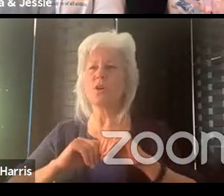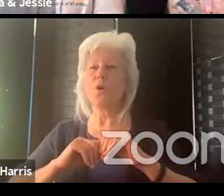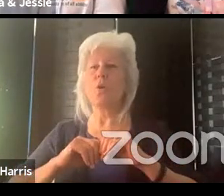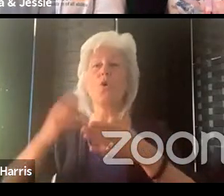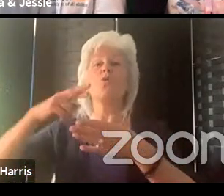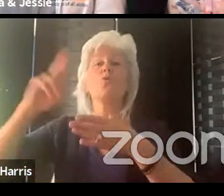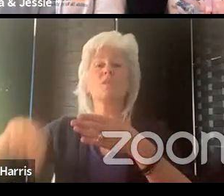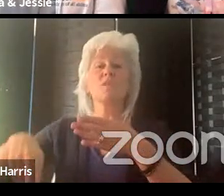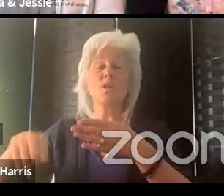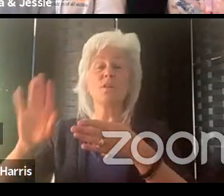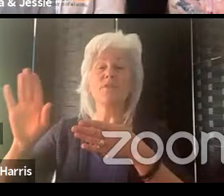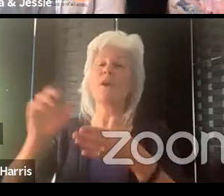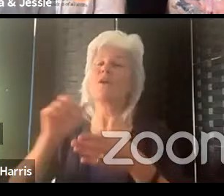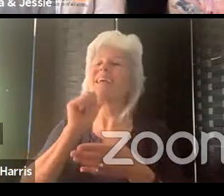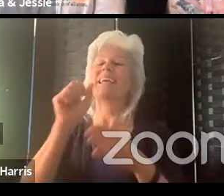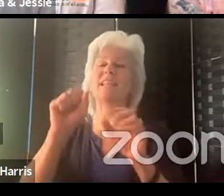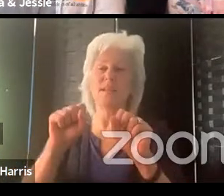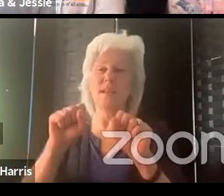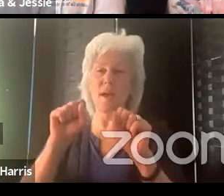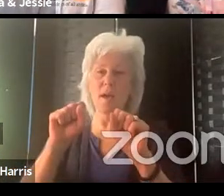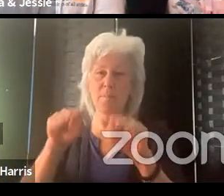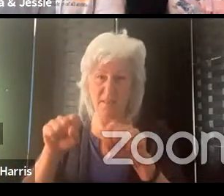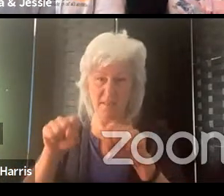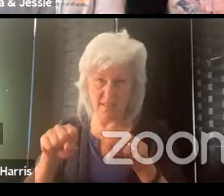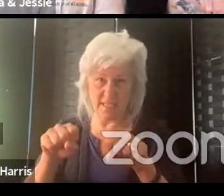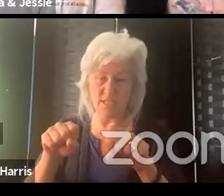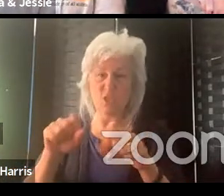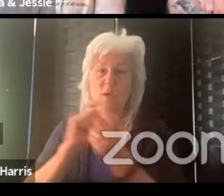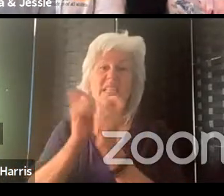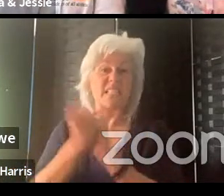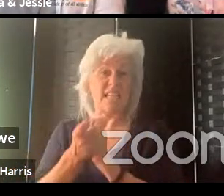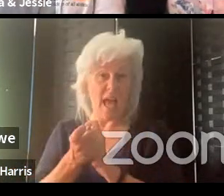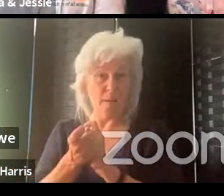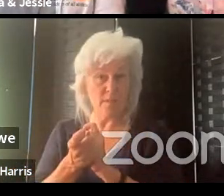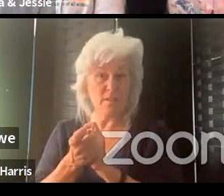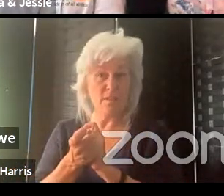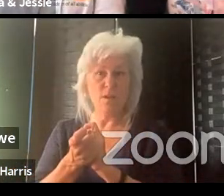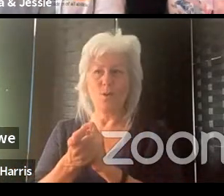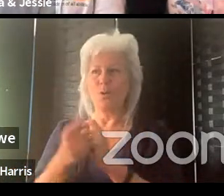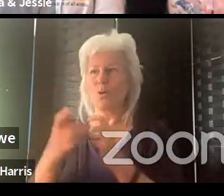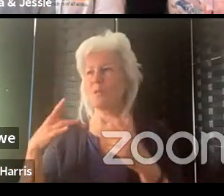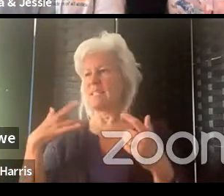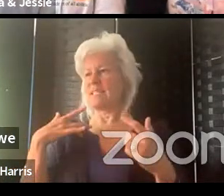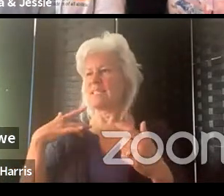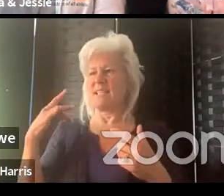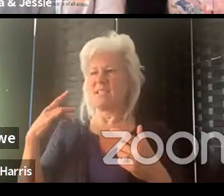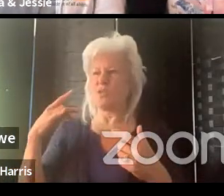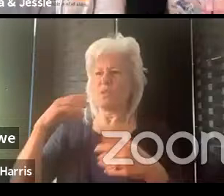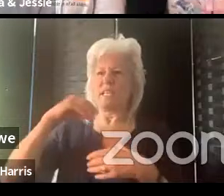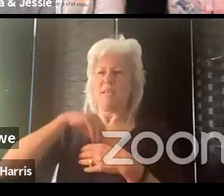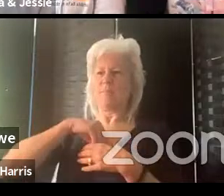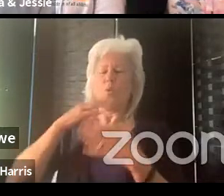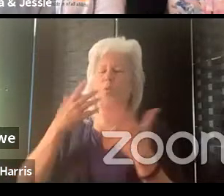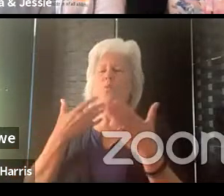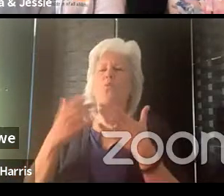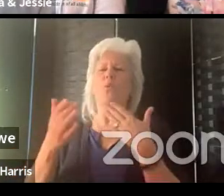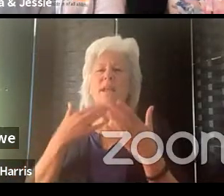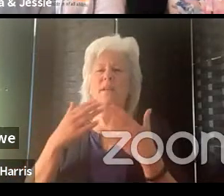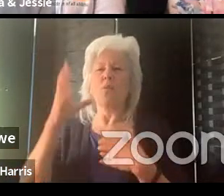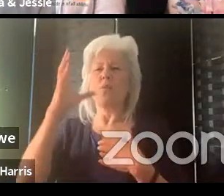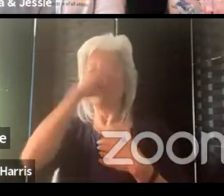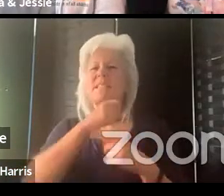of a child's inability to adapt to multiple demands or sensory input or whatever it may be, we miss the